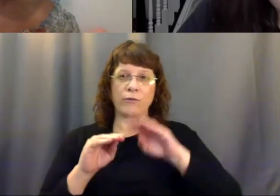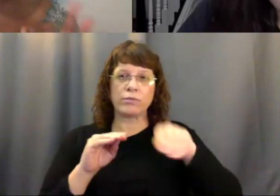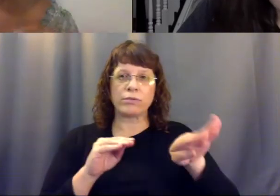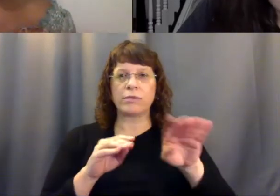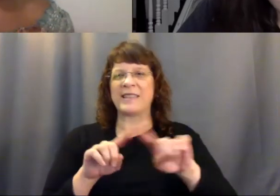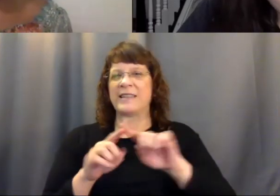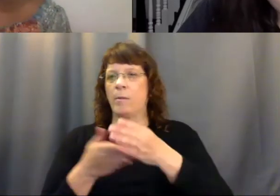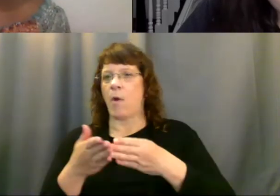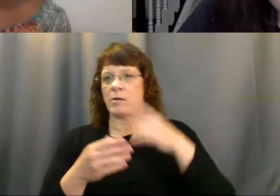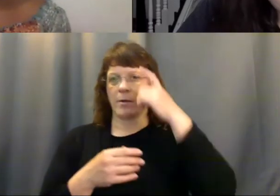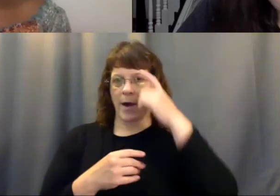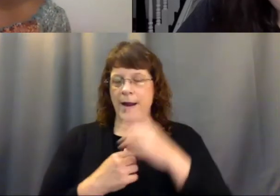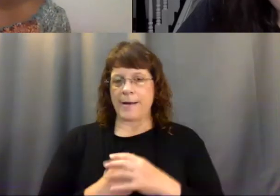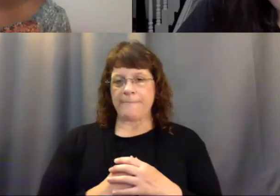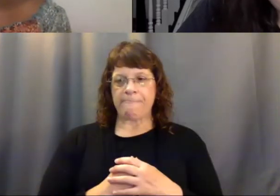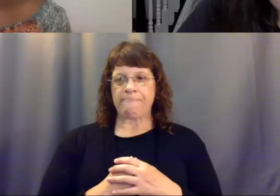the brain.